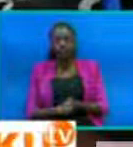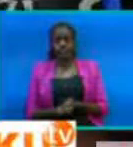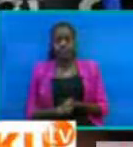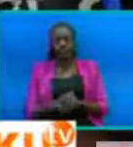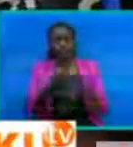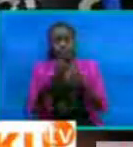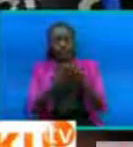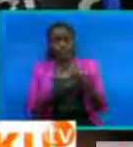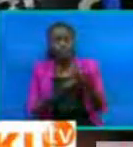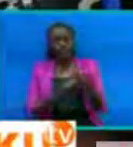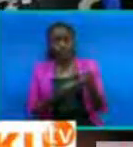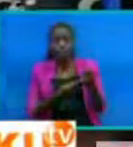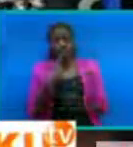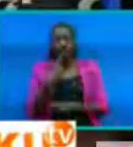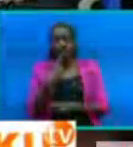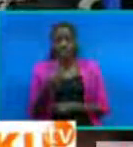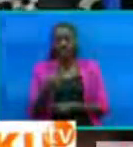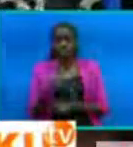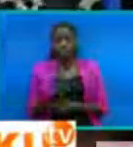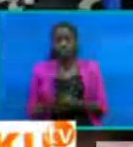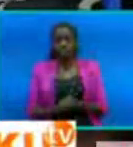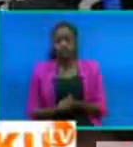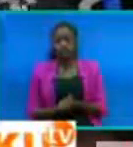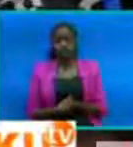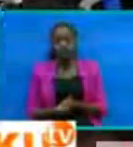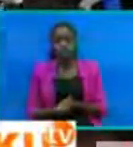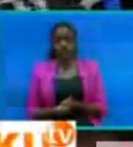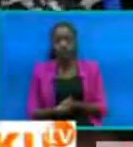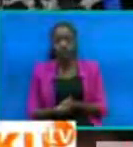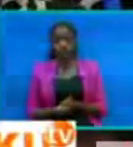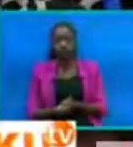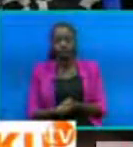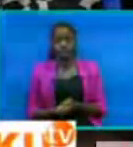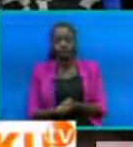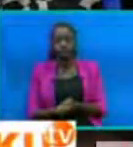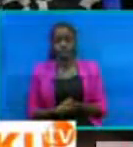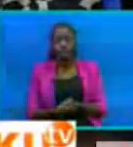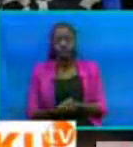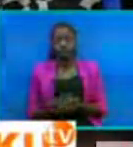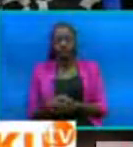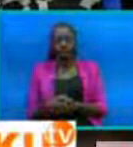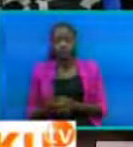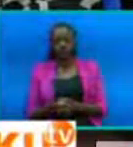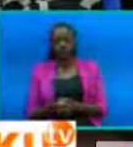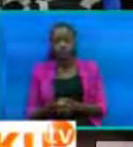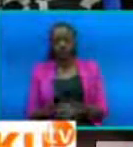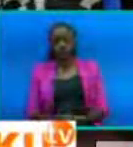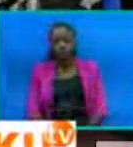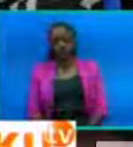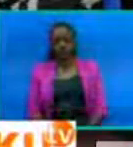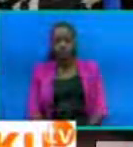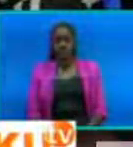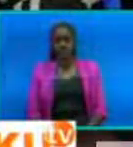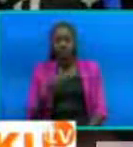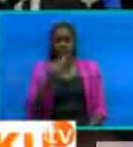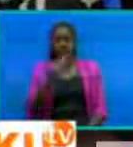complementing each other and not one taking something away from the other. Thank you.